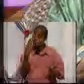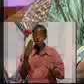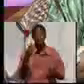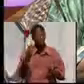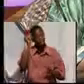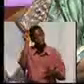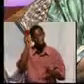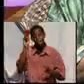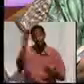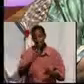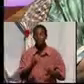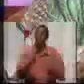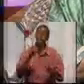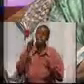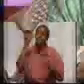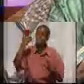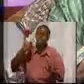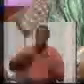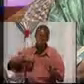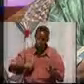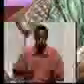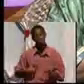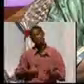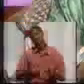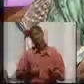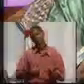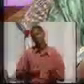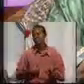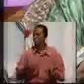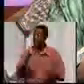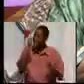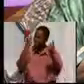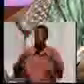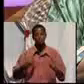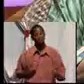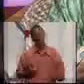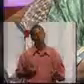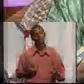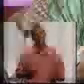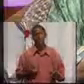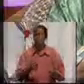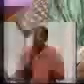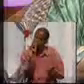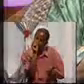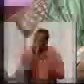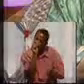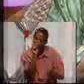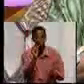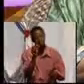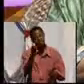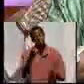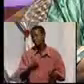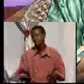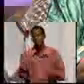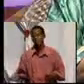see almost one quarter of, you know, has not even gone into the formal sector. So this is why